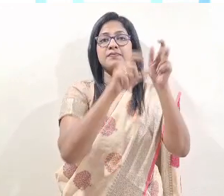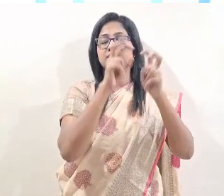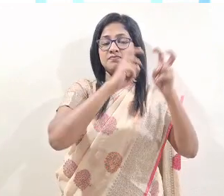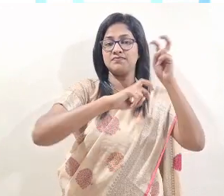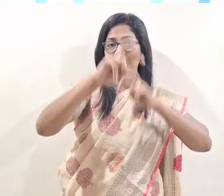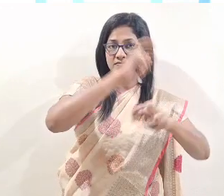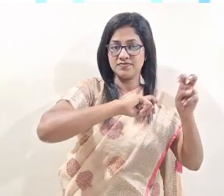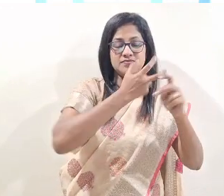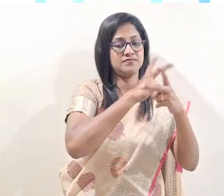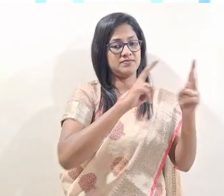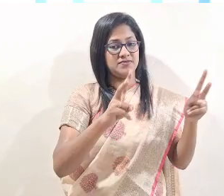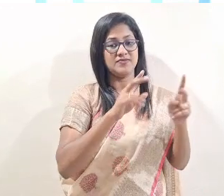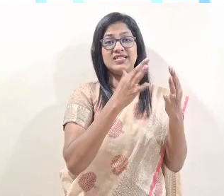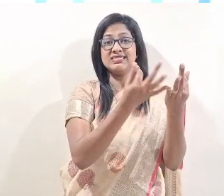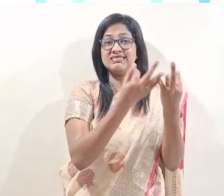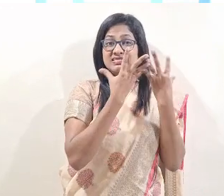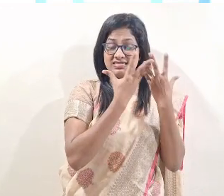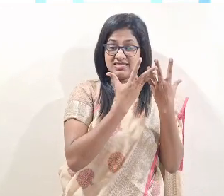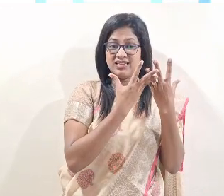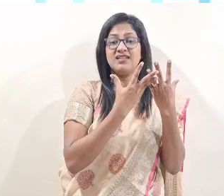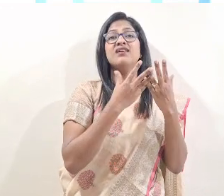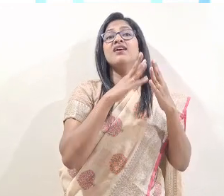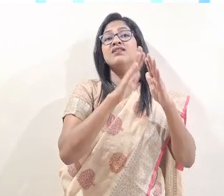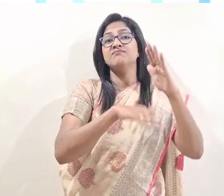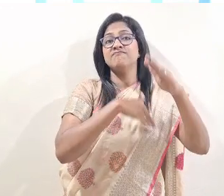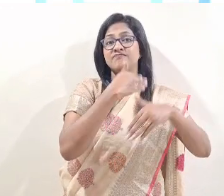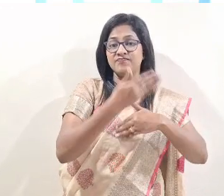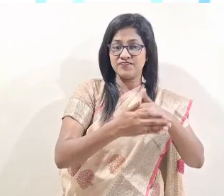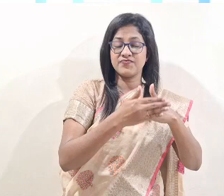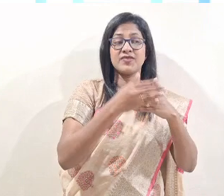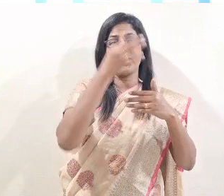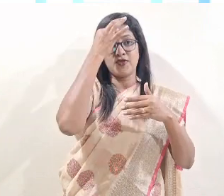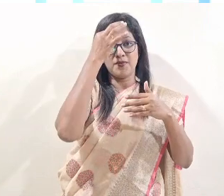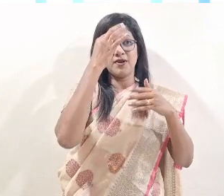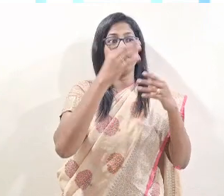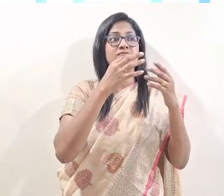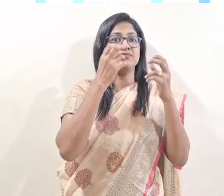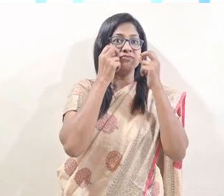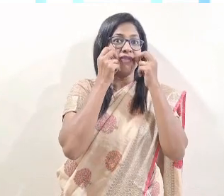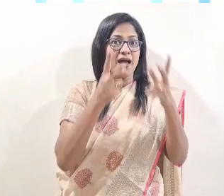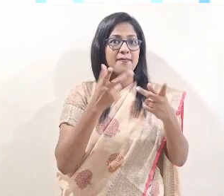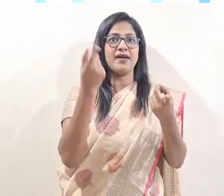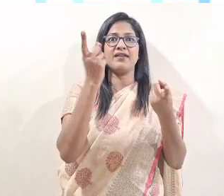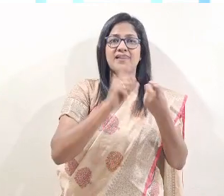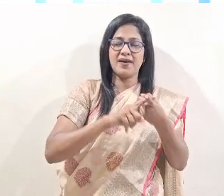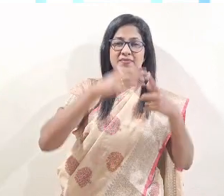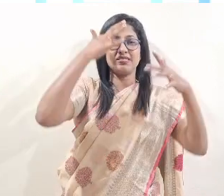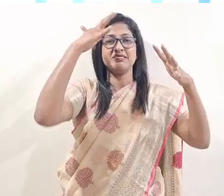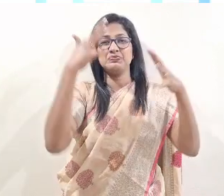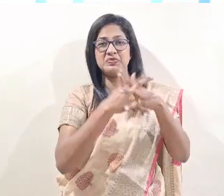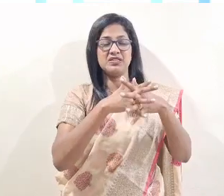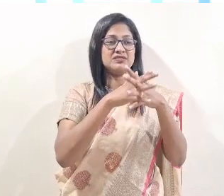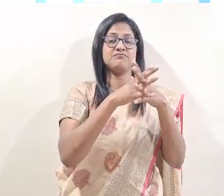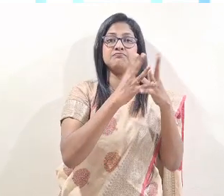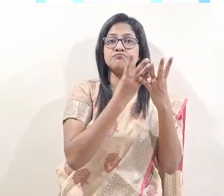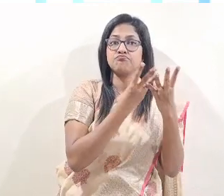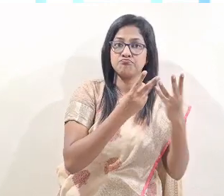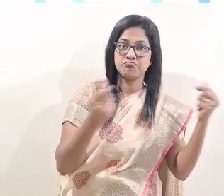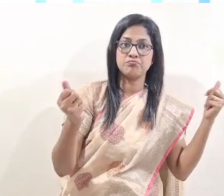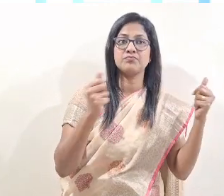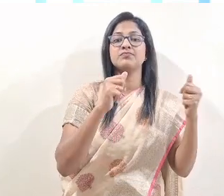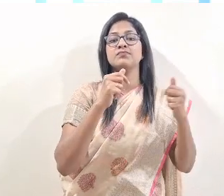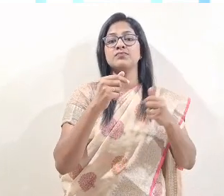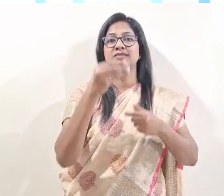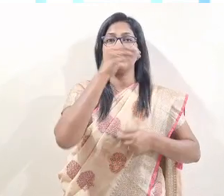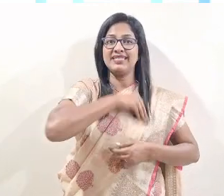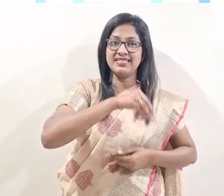So resilience indeed is more about overcoming additional external shocks that stress the income,